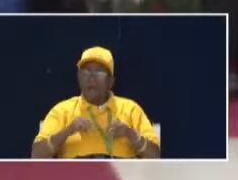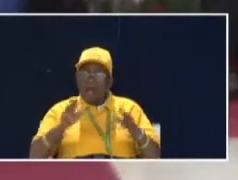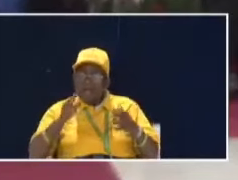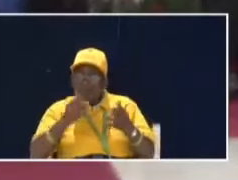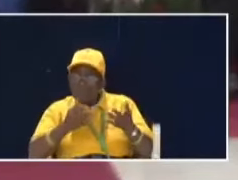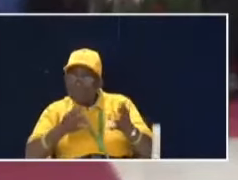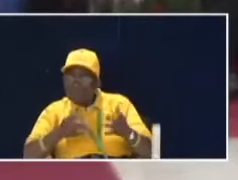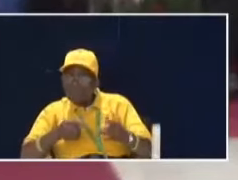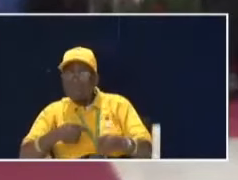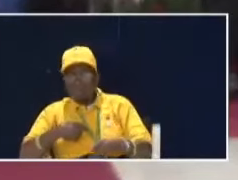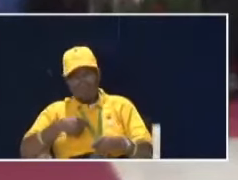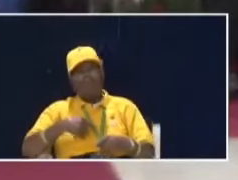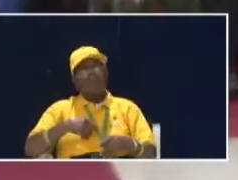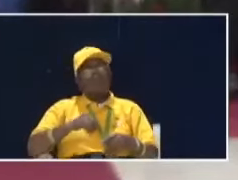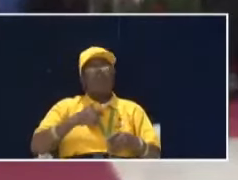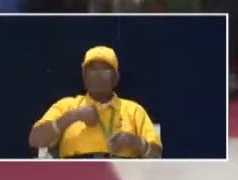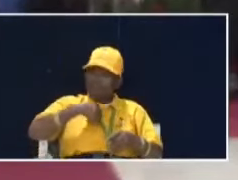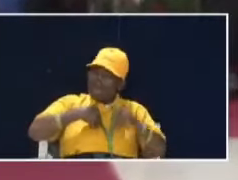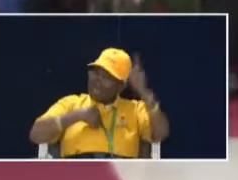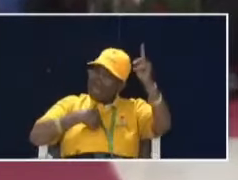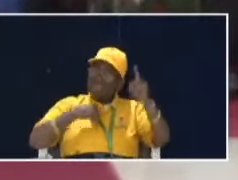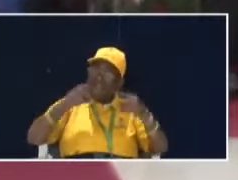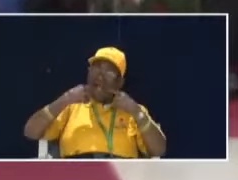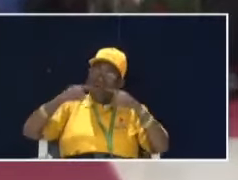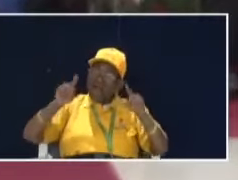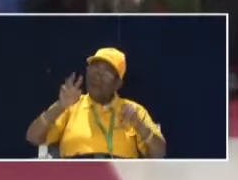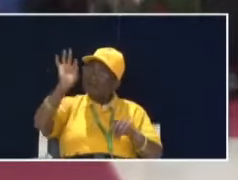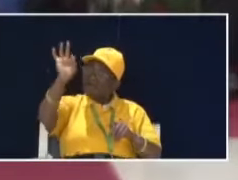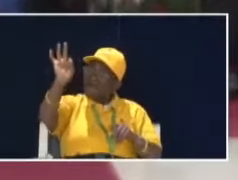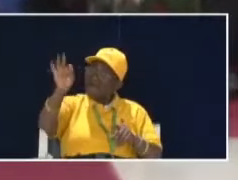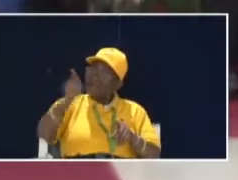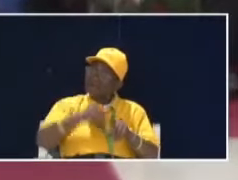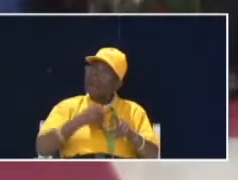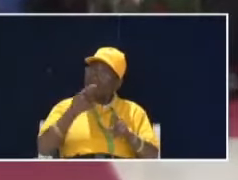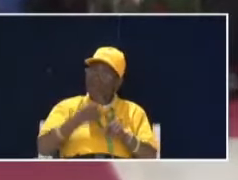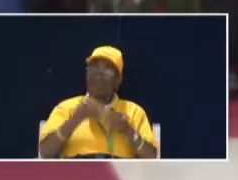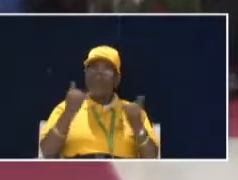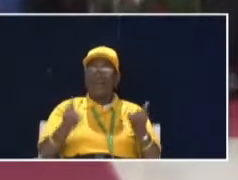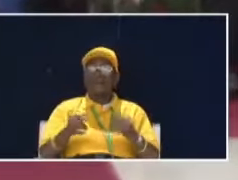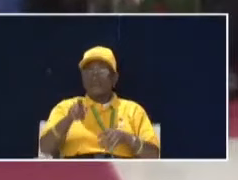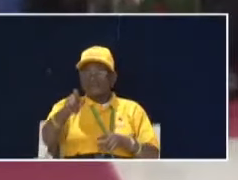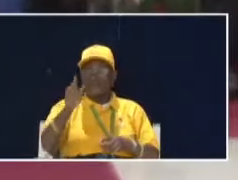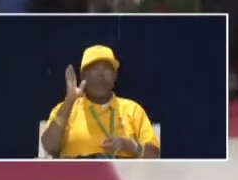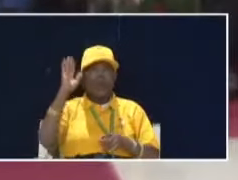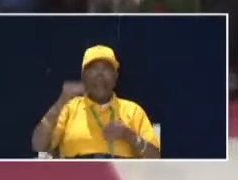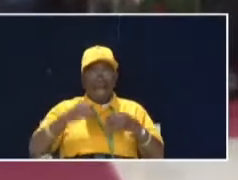I decree 9 months from now, you will have a son.